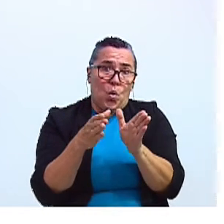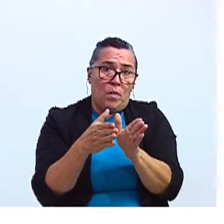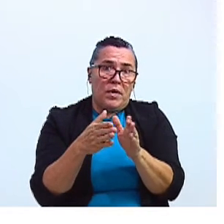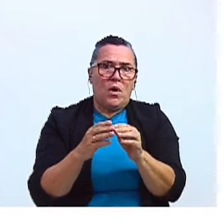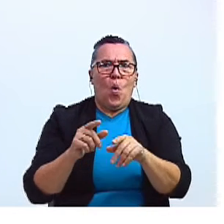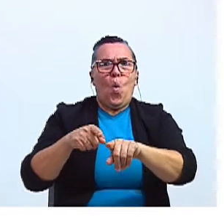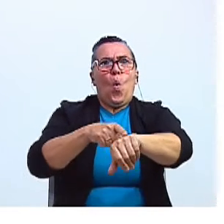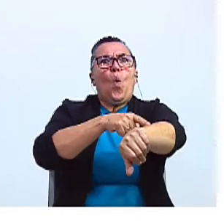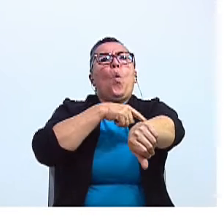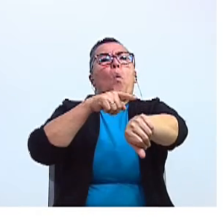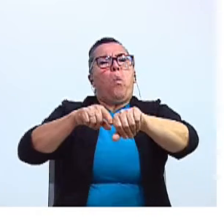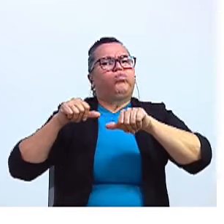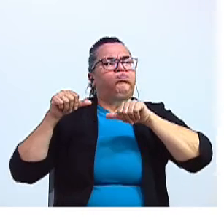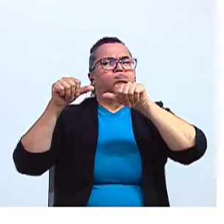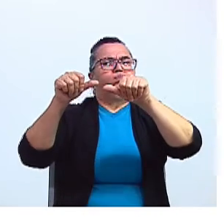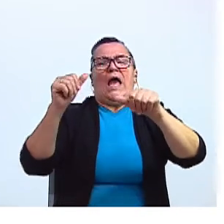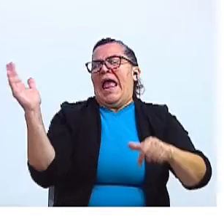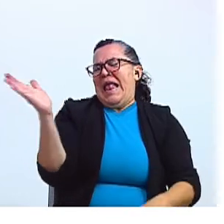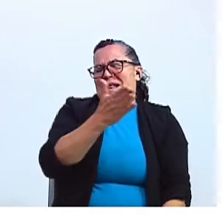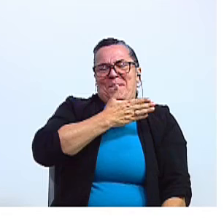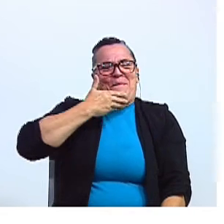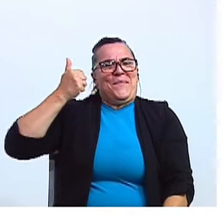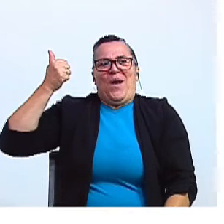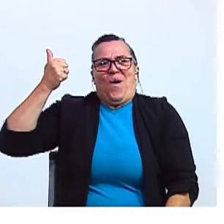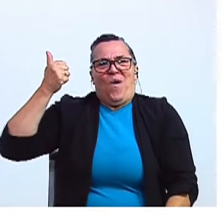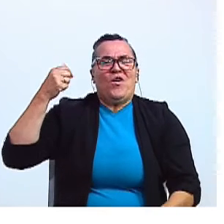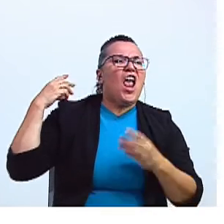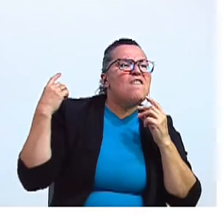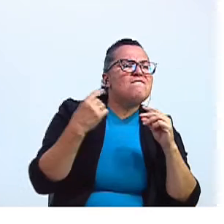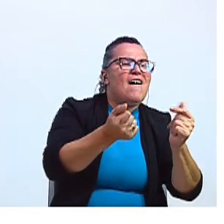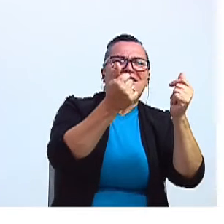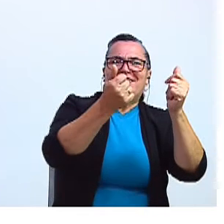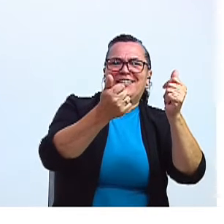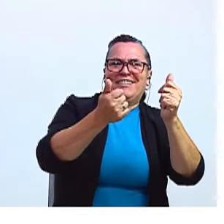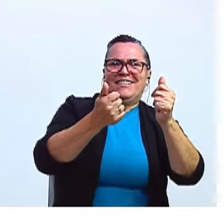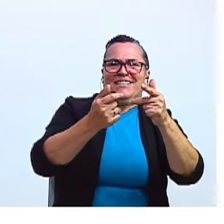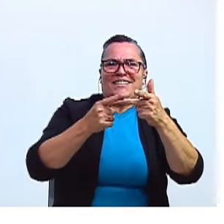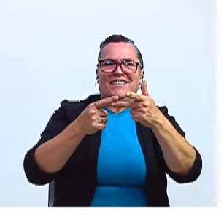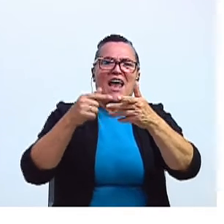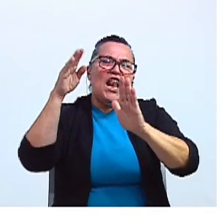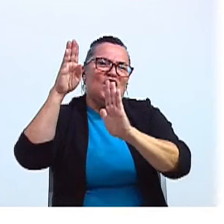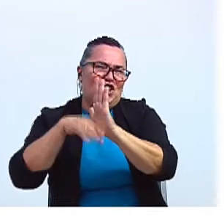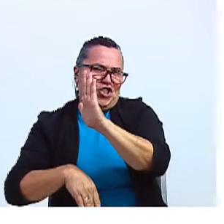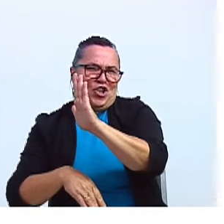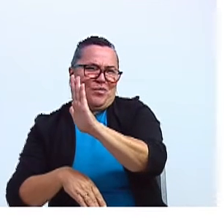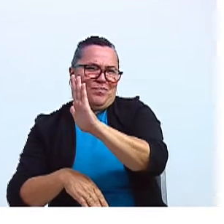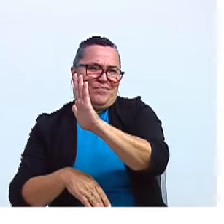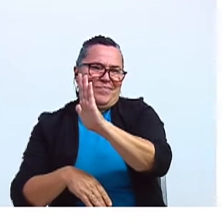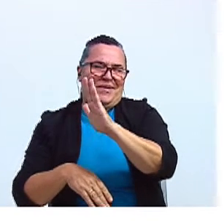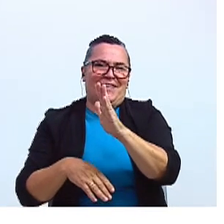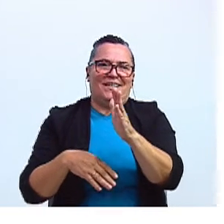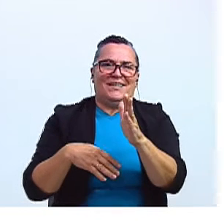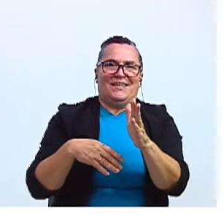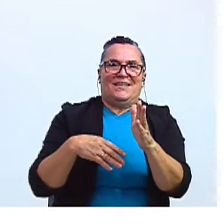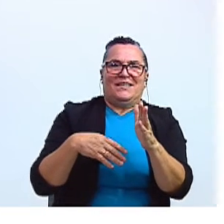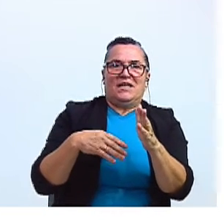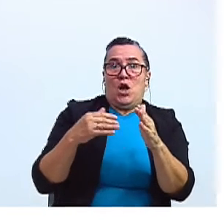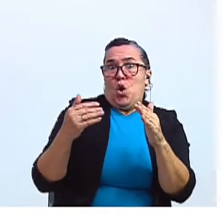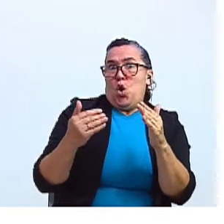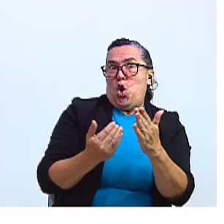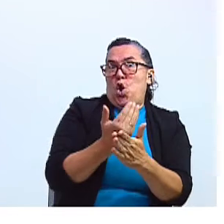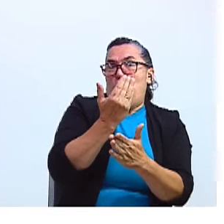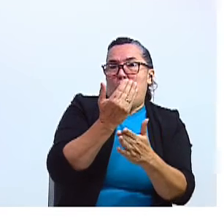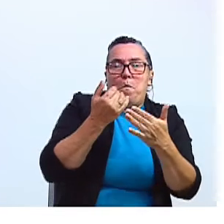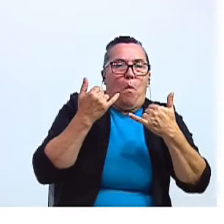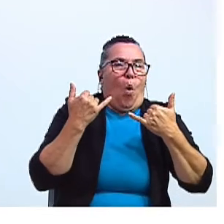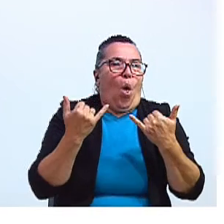lasting, is the best, is the fastest, is the cheapest, is the new,